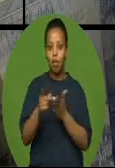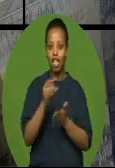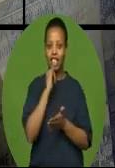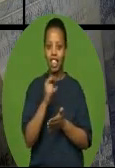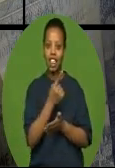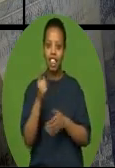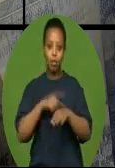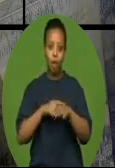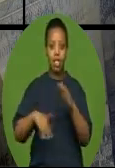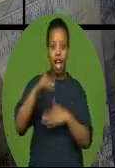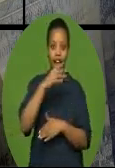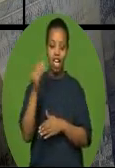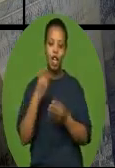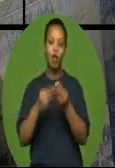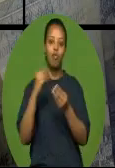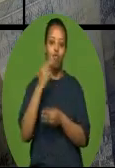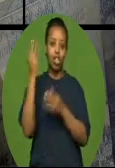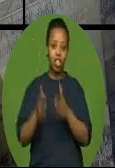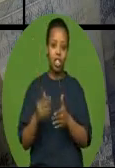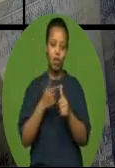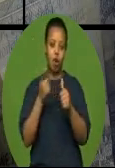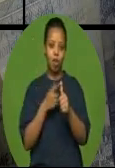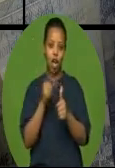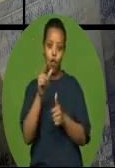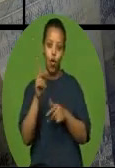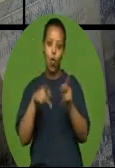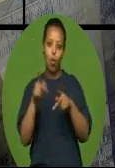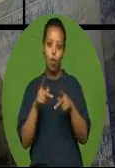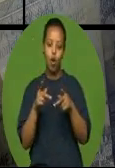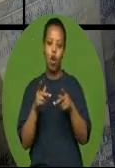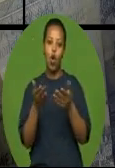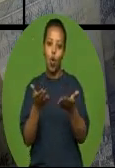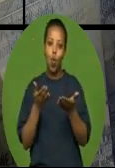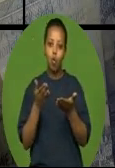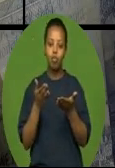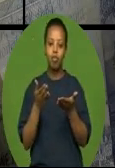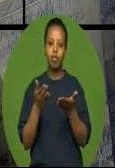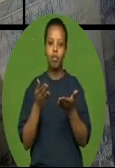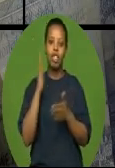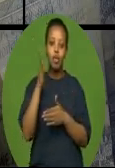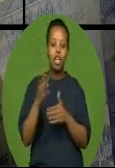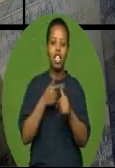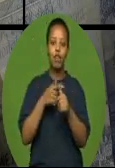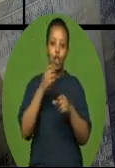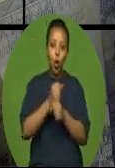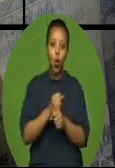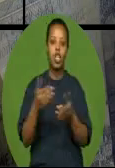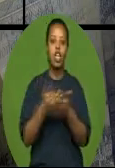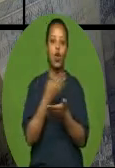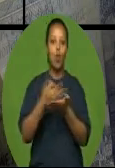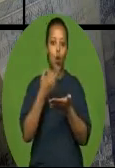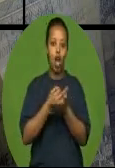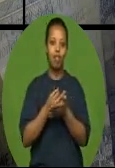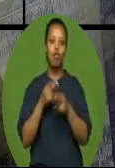The price is sometimes high, and purchasers are primarily few people who want to be the first to own the